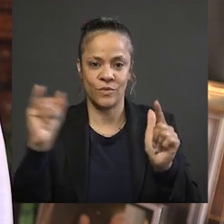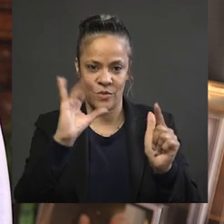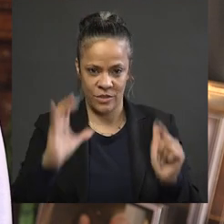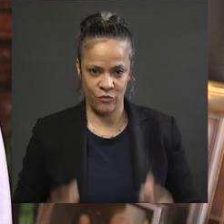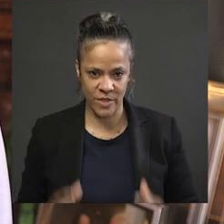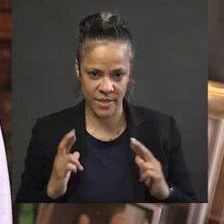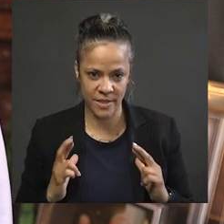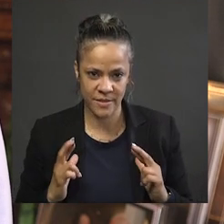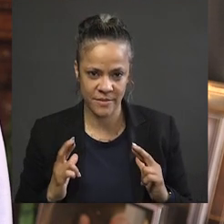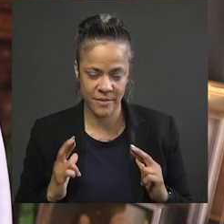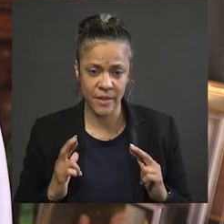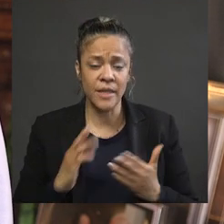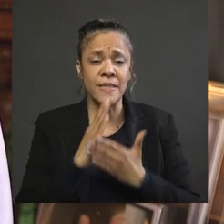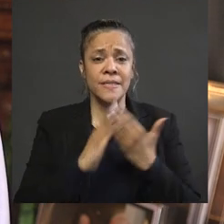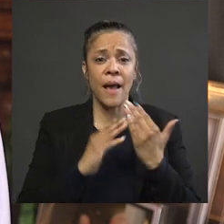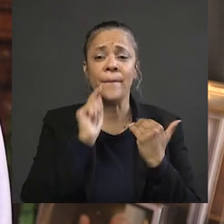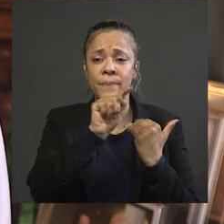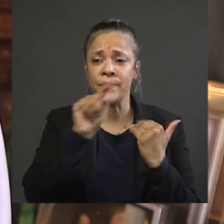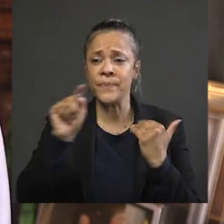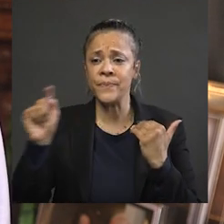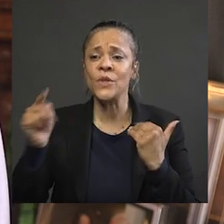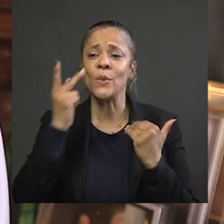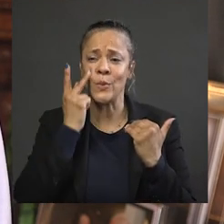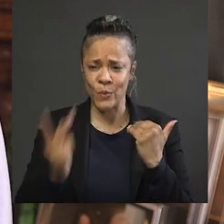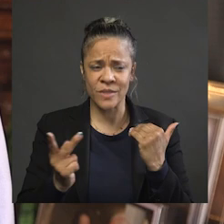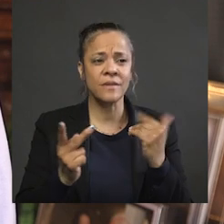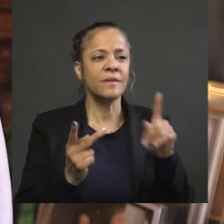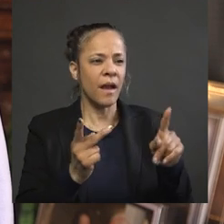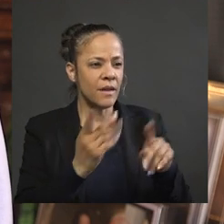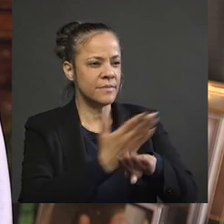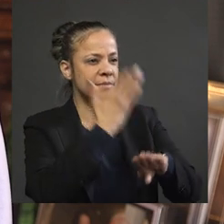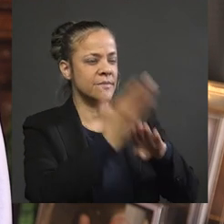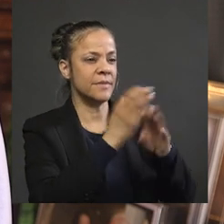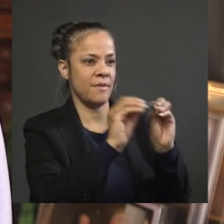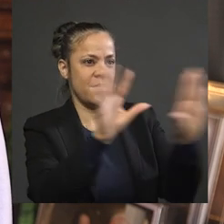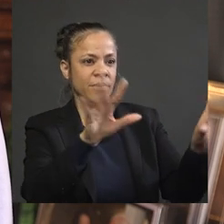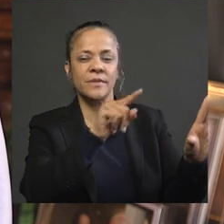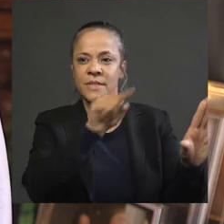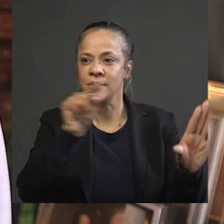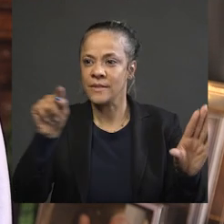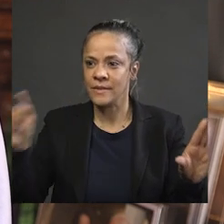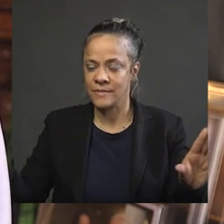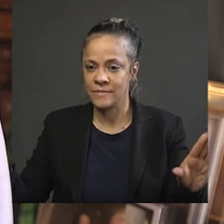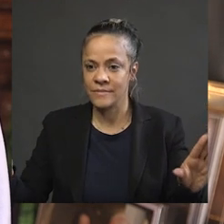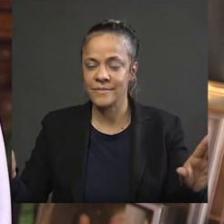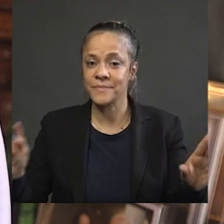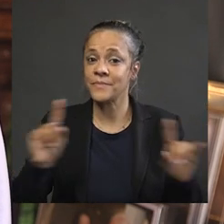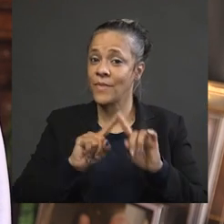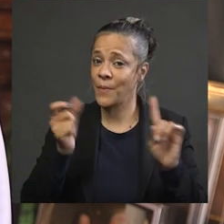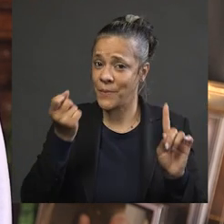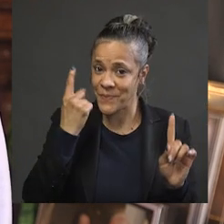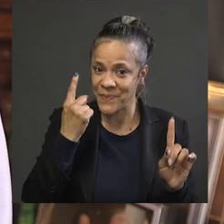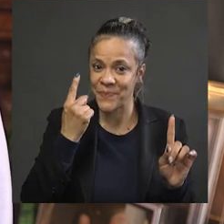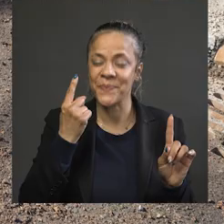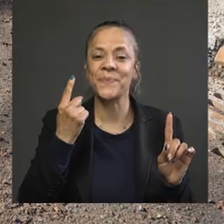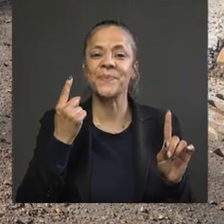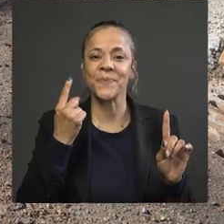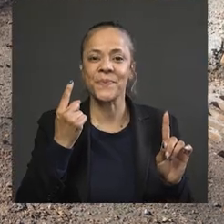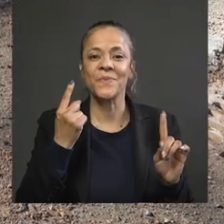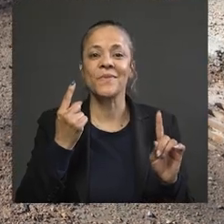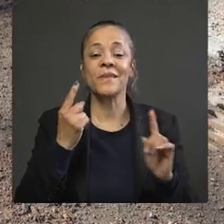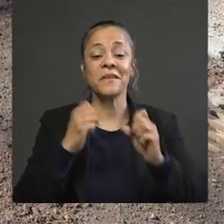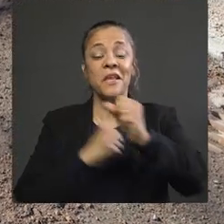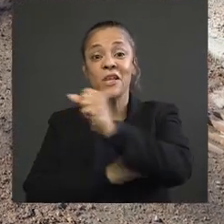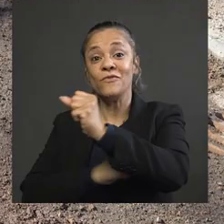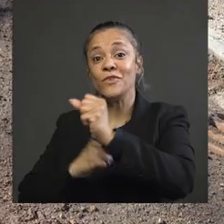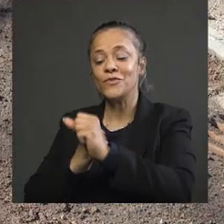all Jersey City residents. In some cases, you'll see the physical improvements as these visions of the future come to life. But it's important to